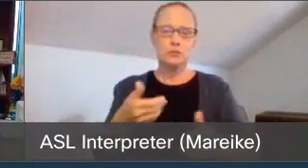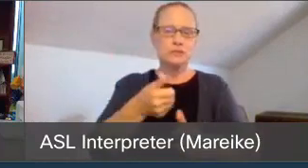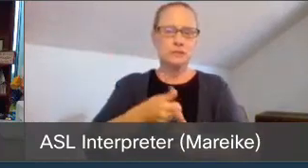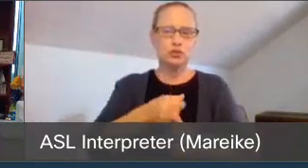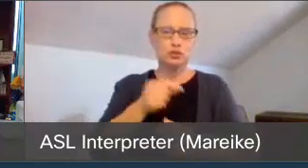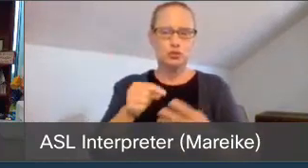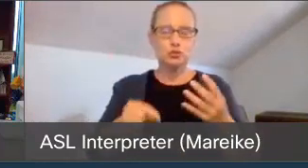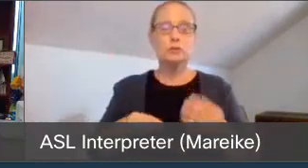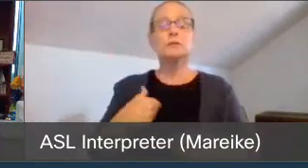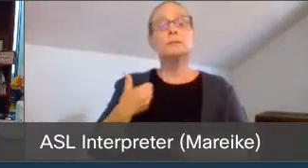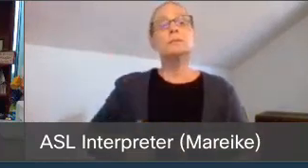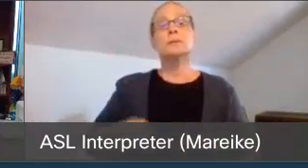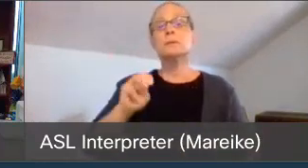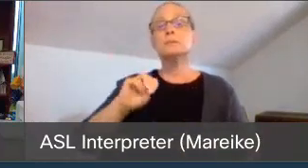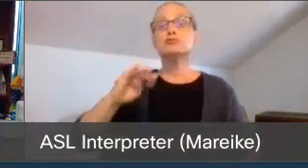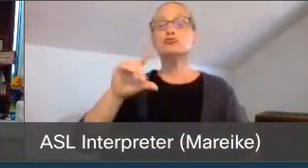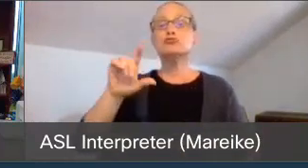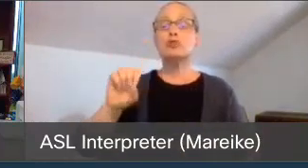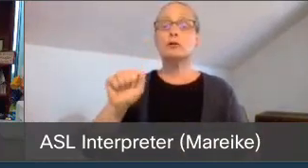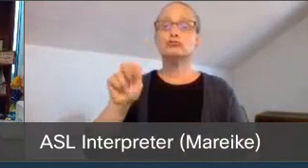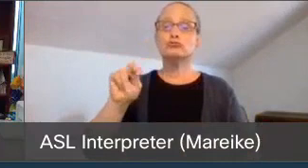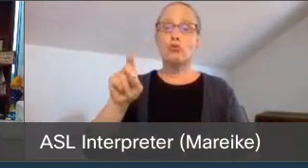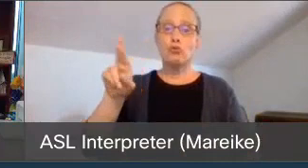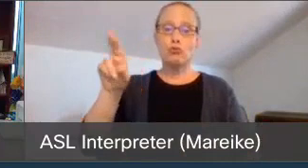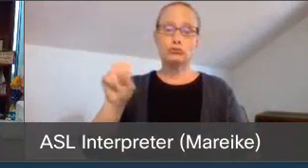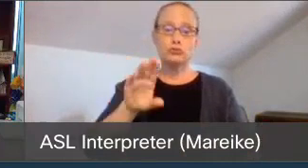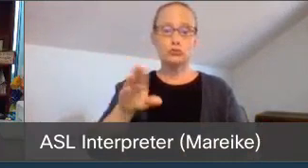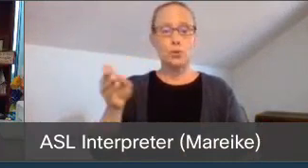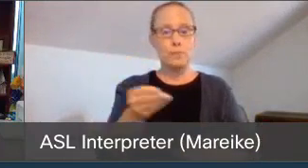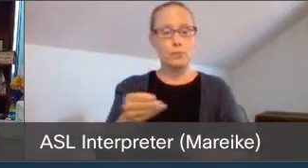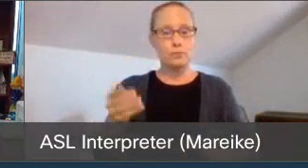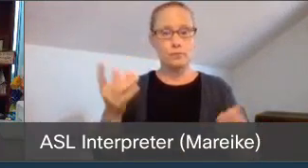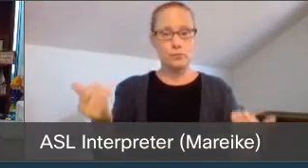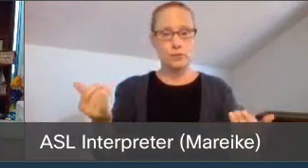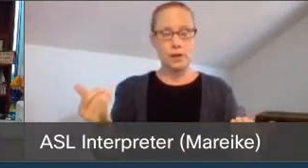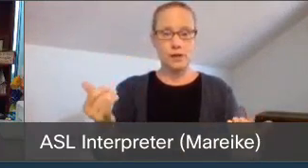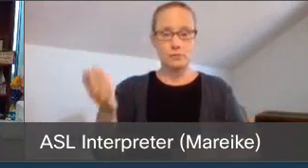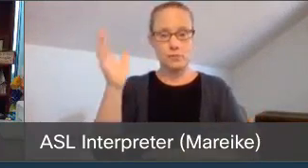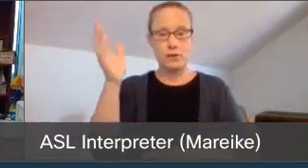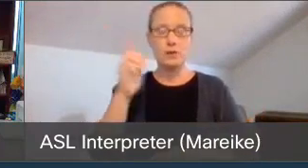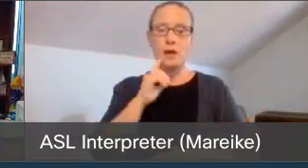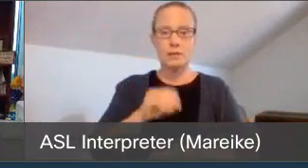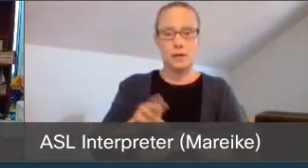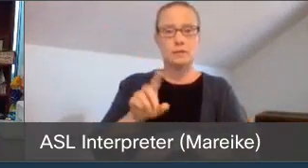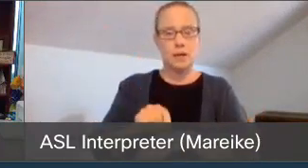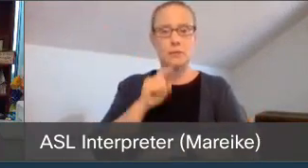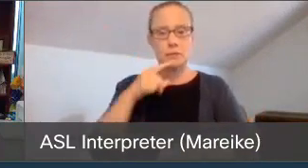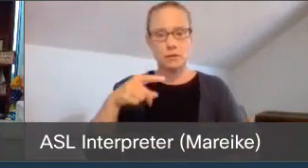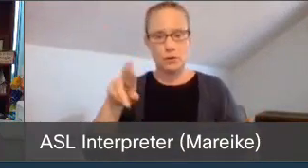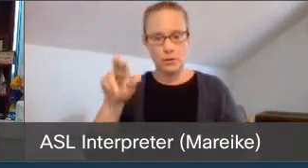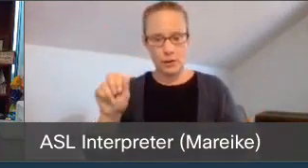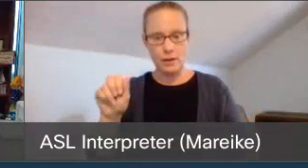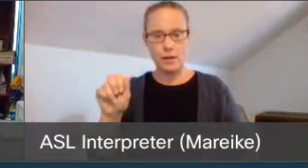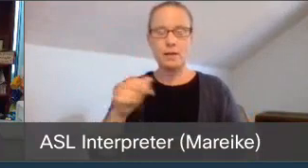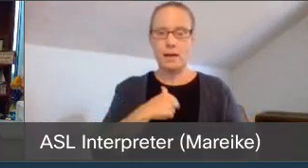I am Michelle Saunders and will be your moderator for this webinar. I am a consultant with Policy Research Associates and have an